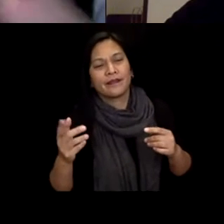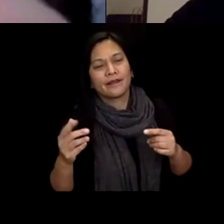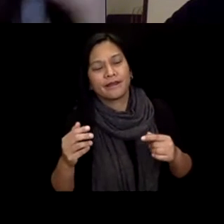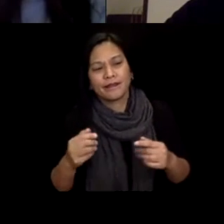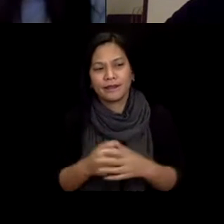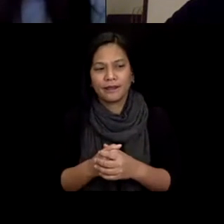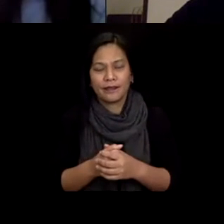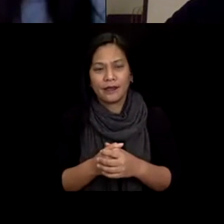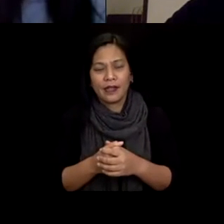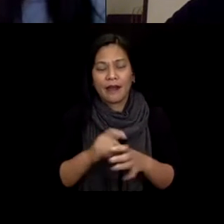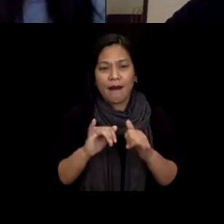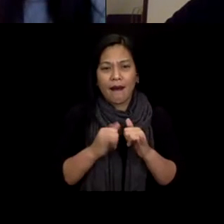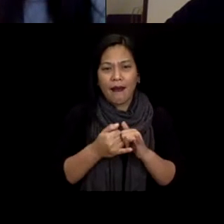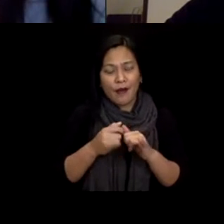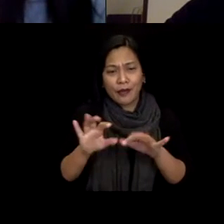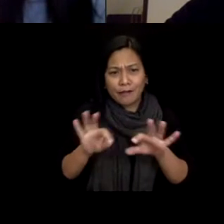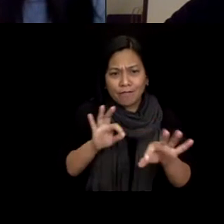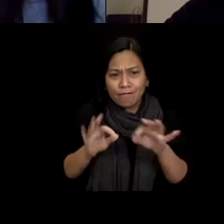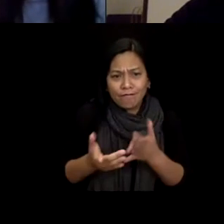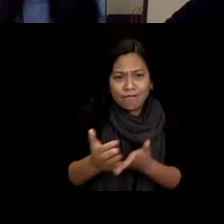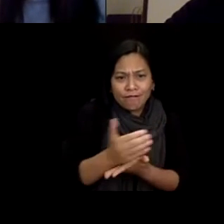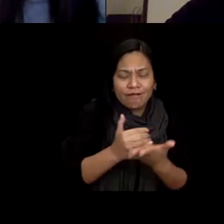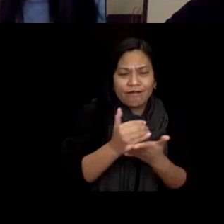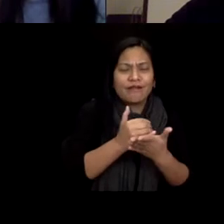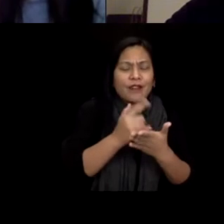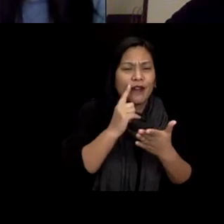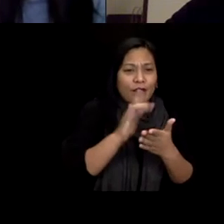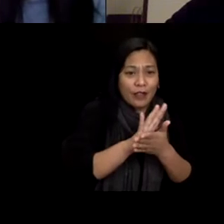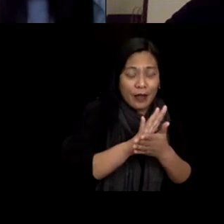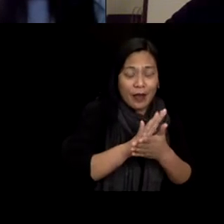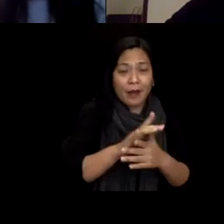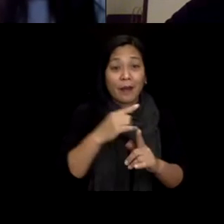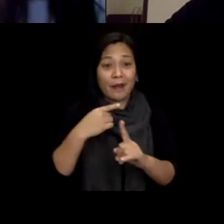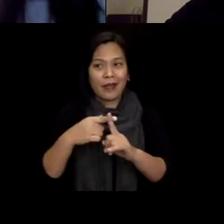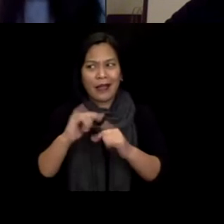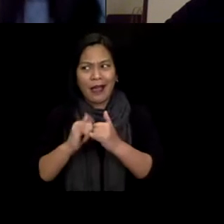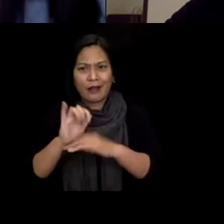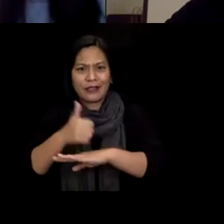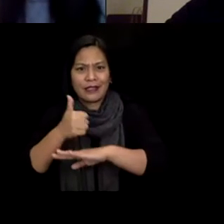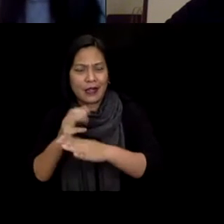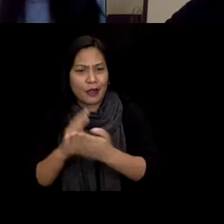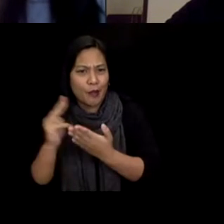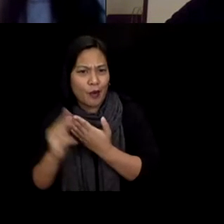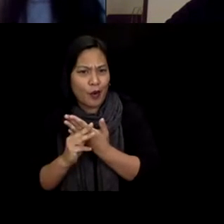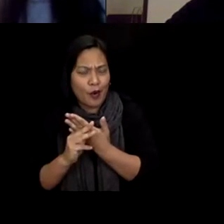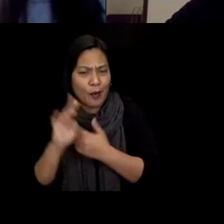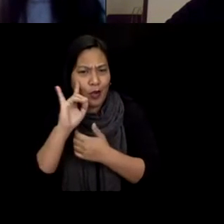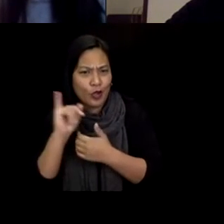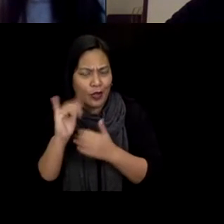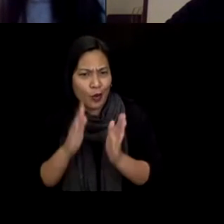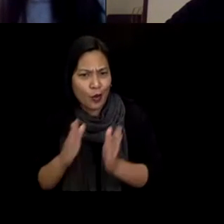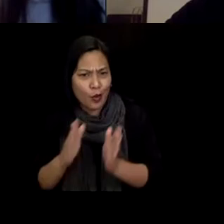the curatorial practice of exhibition making versus festival programming. And it occurred to me, this summer I